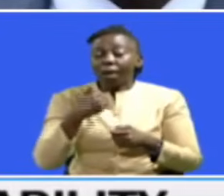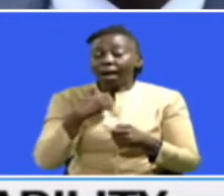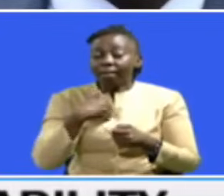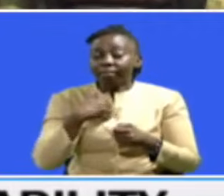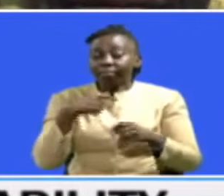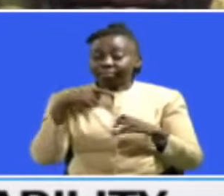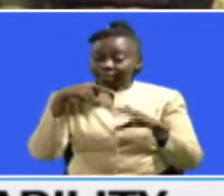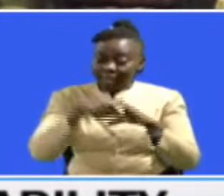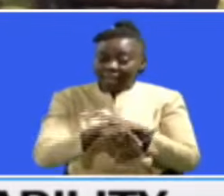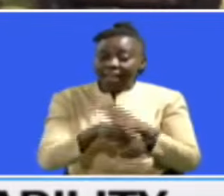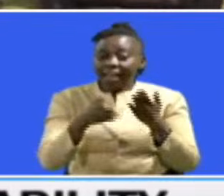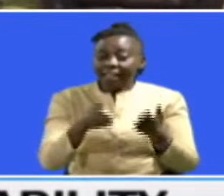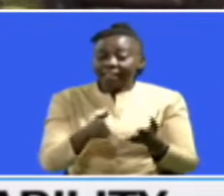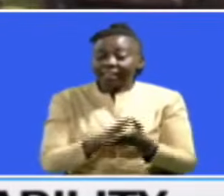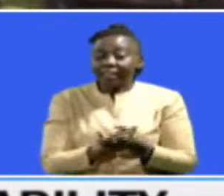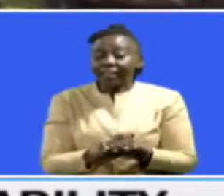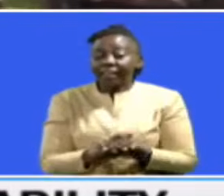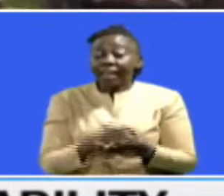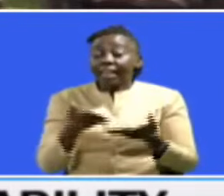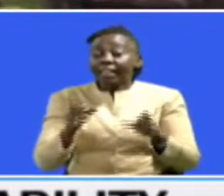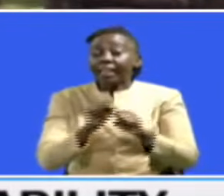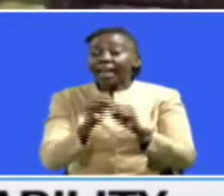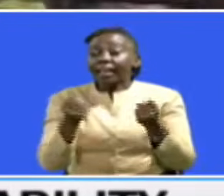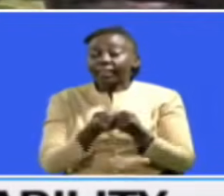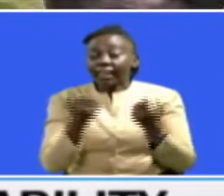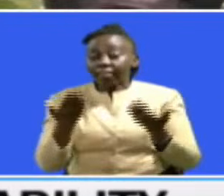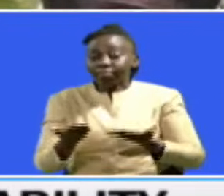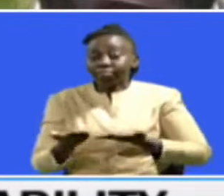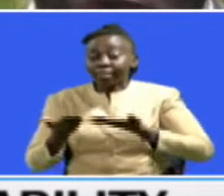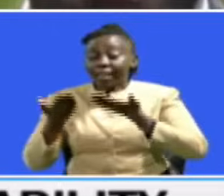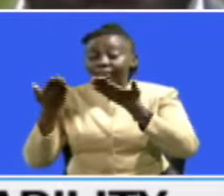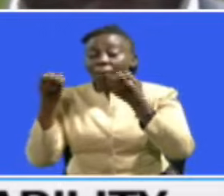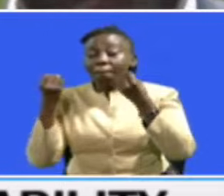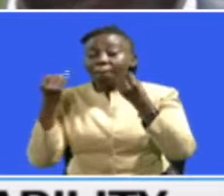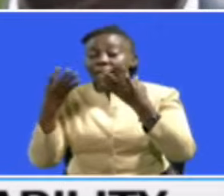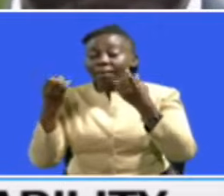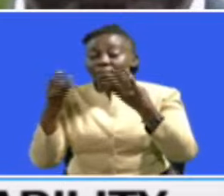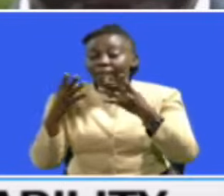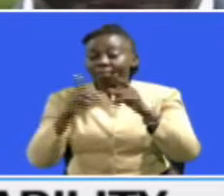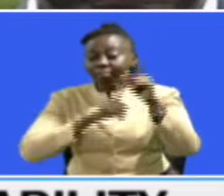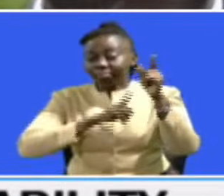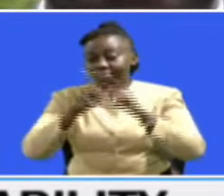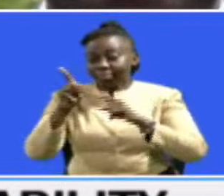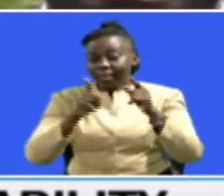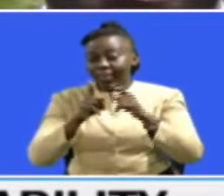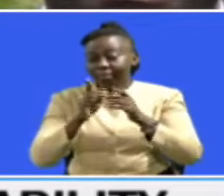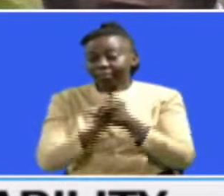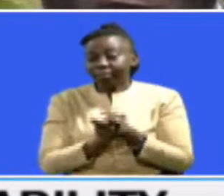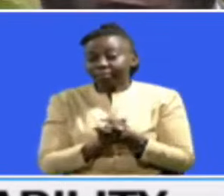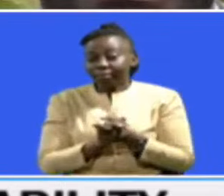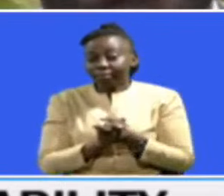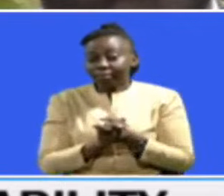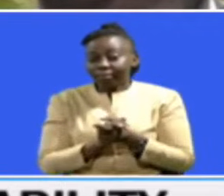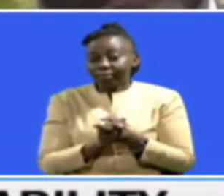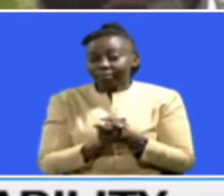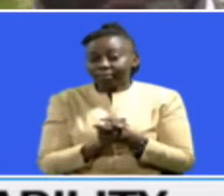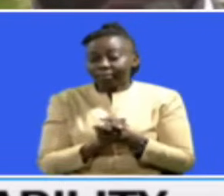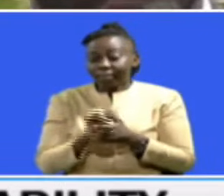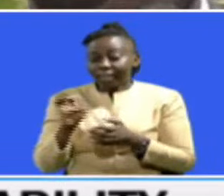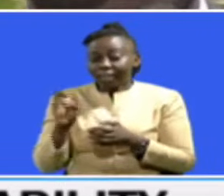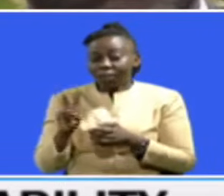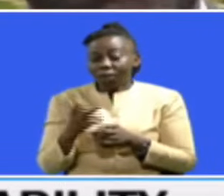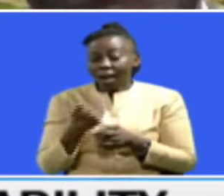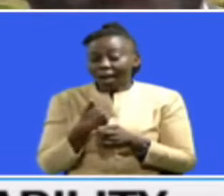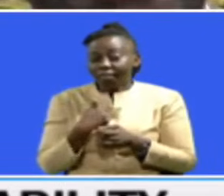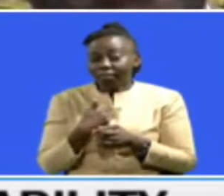that market. It is a system that will allow us to export more crops to even countries that have conditions to us. EU has so